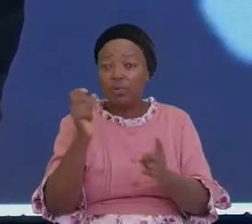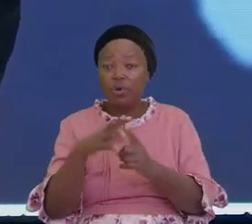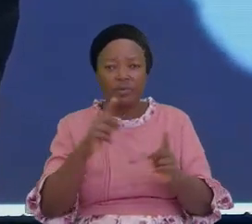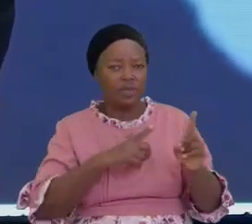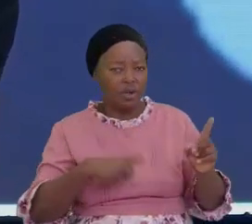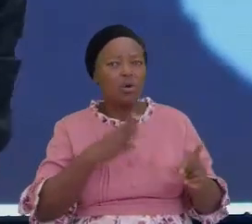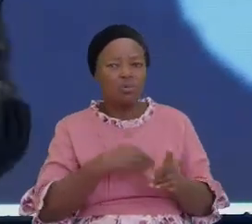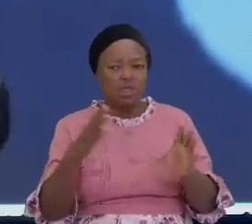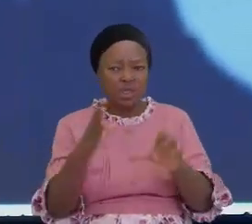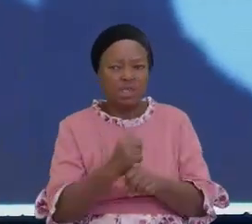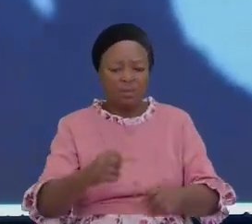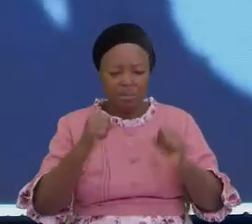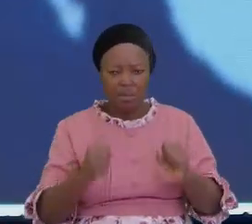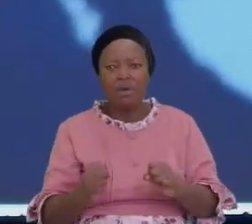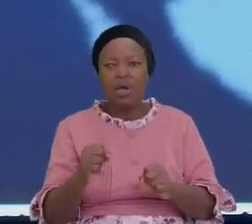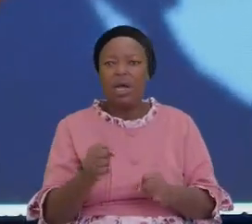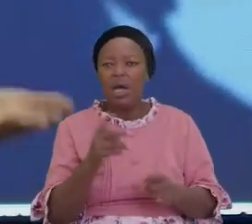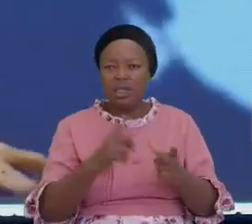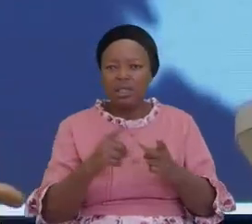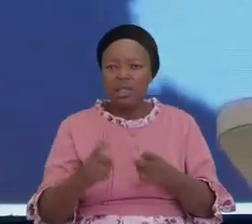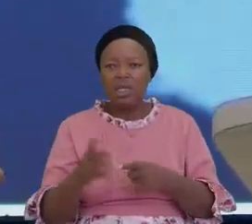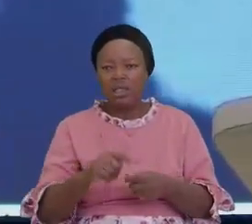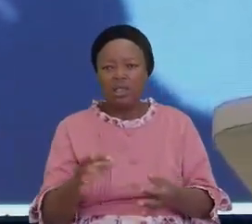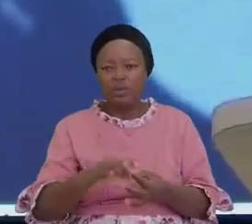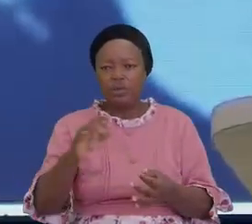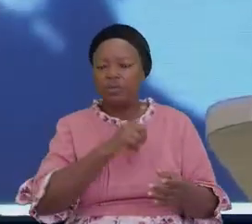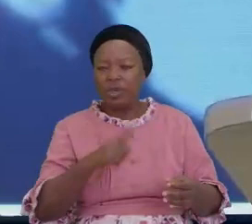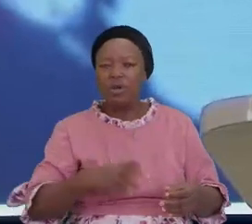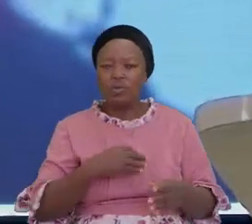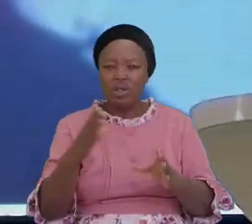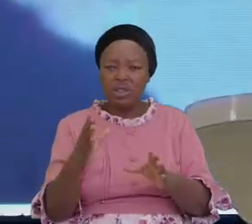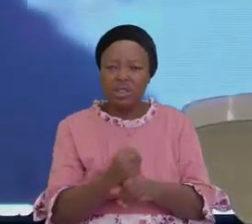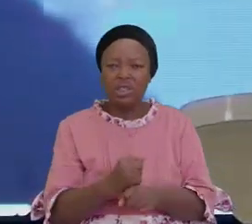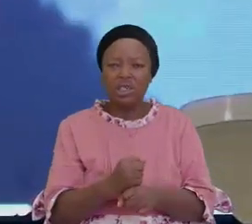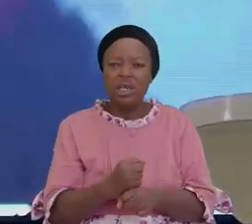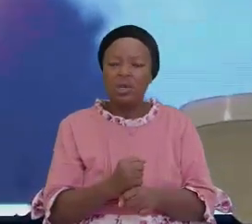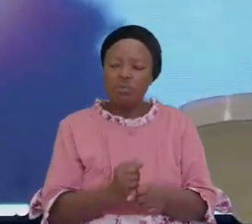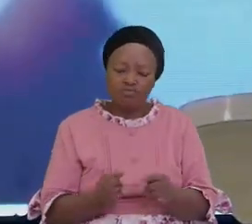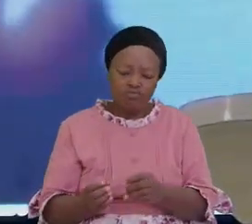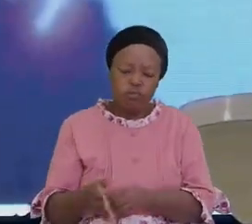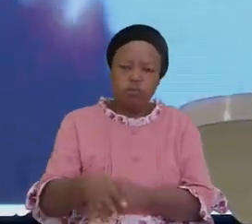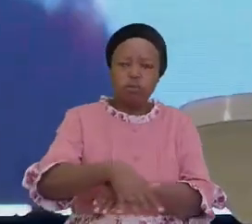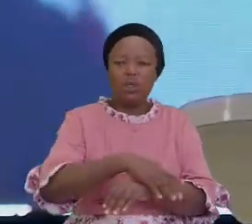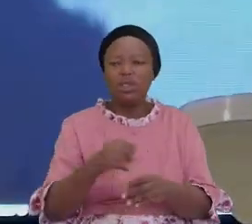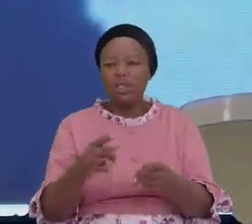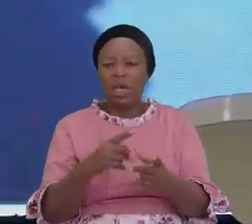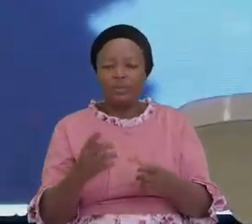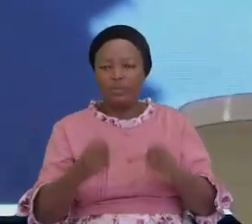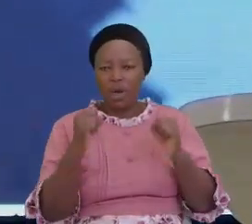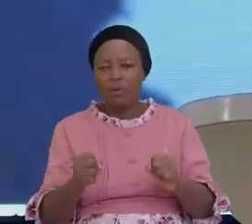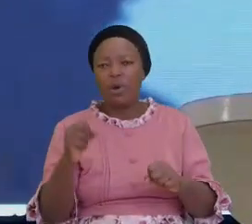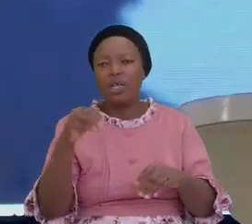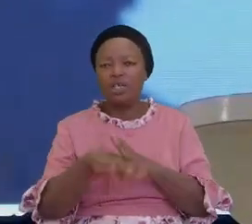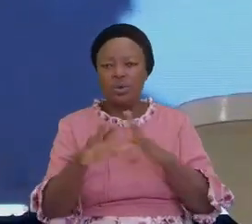take supremacy, and the spirit of the Lord will take the overcoming, overwhelming power in